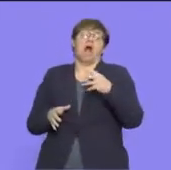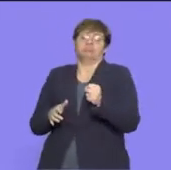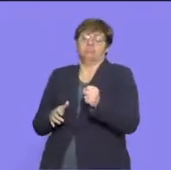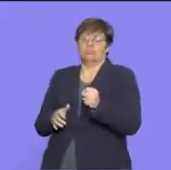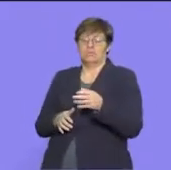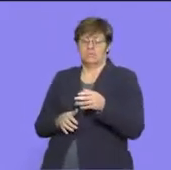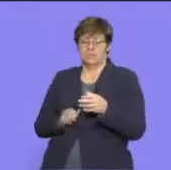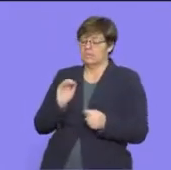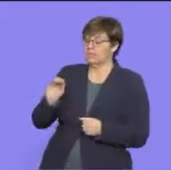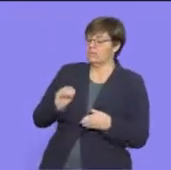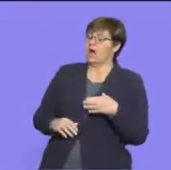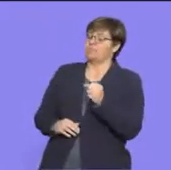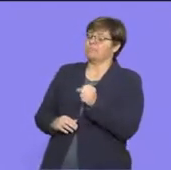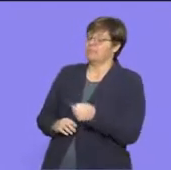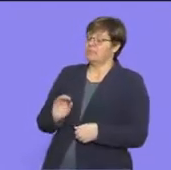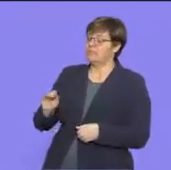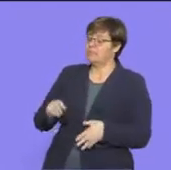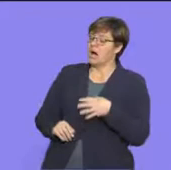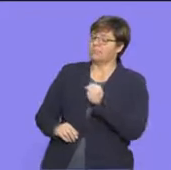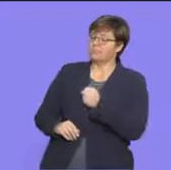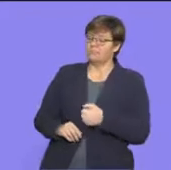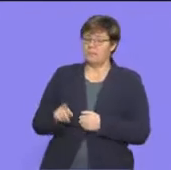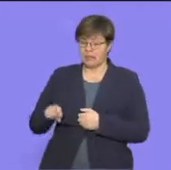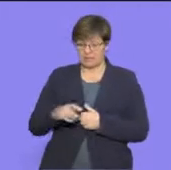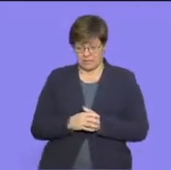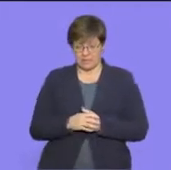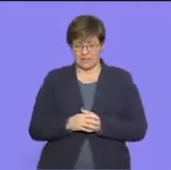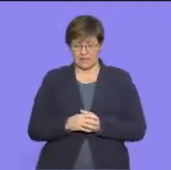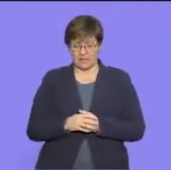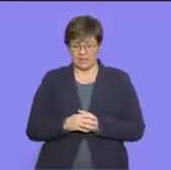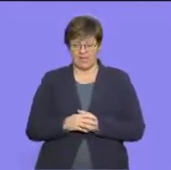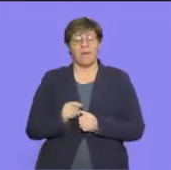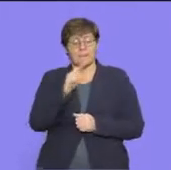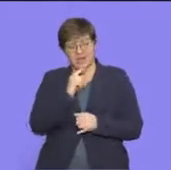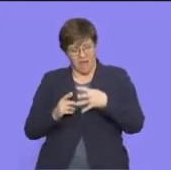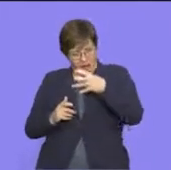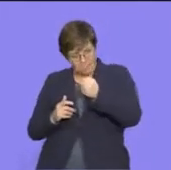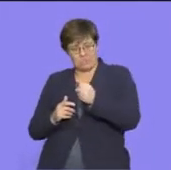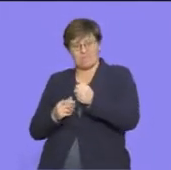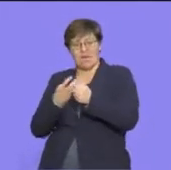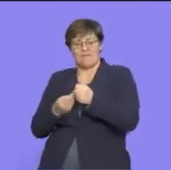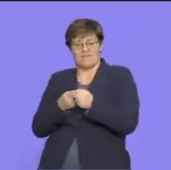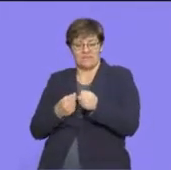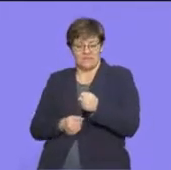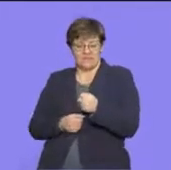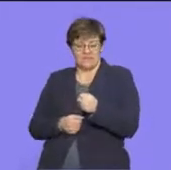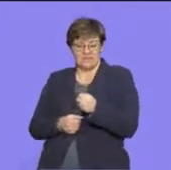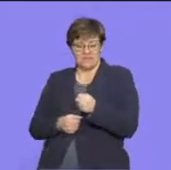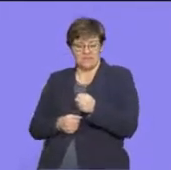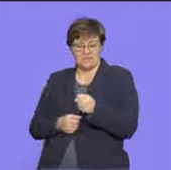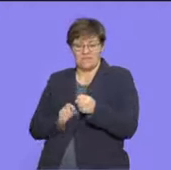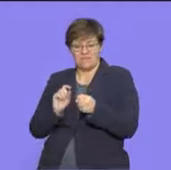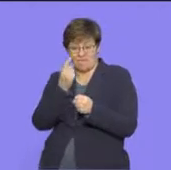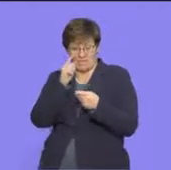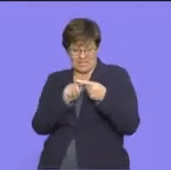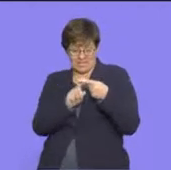sends a message, and what contracts? The atria contract. And that's the first thing that